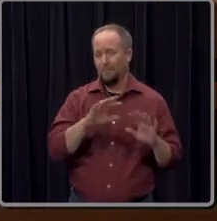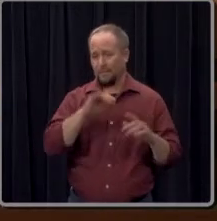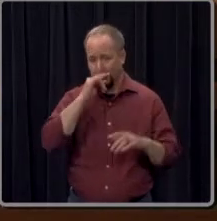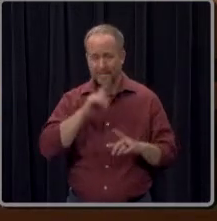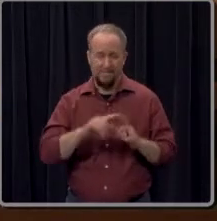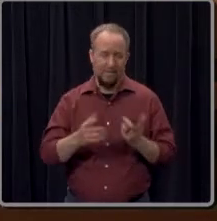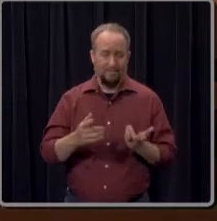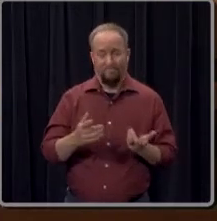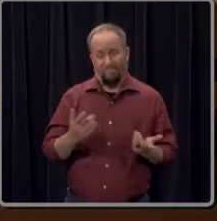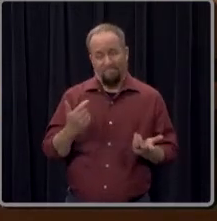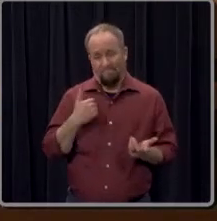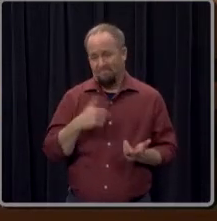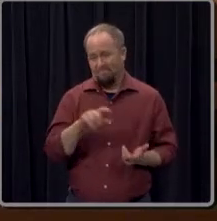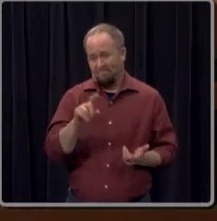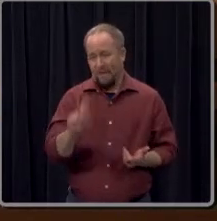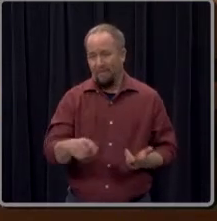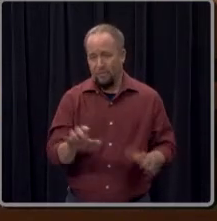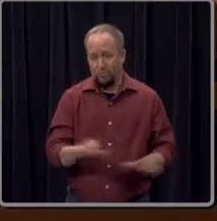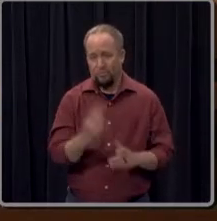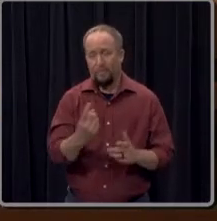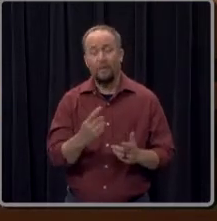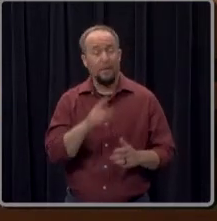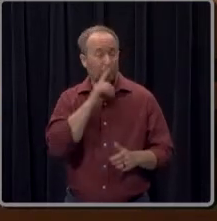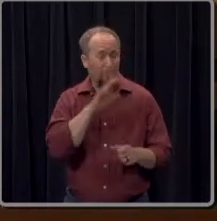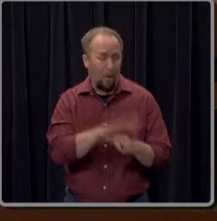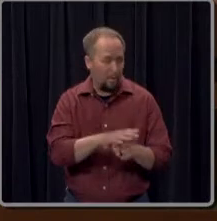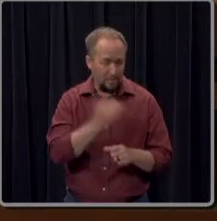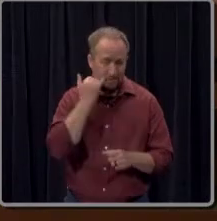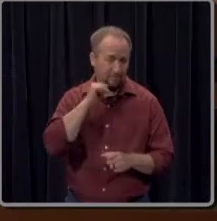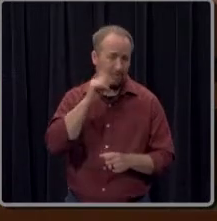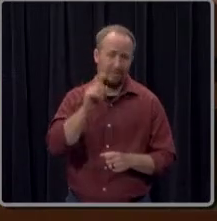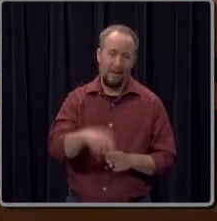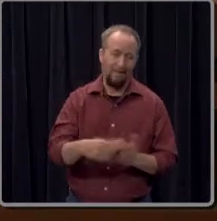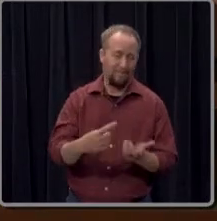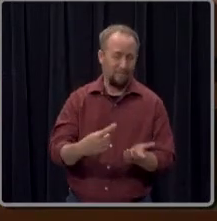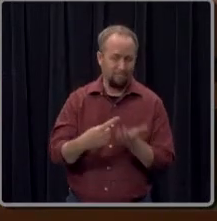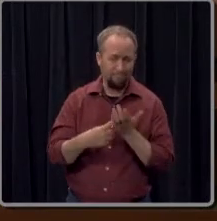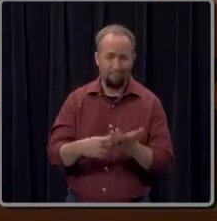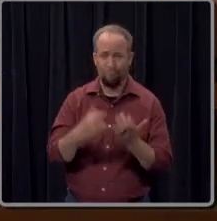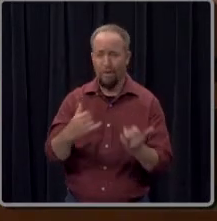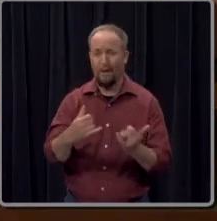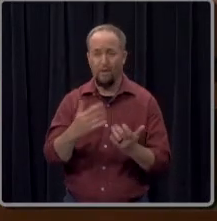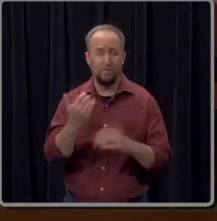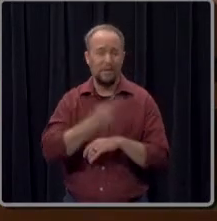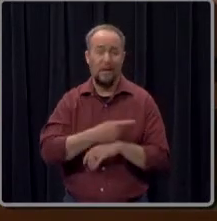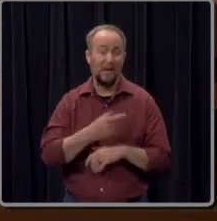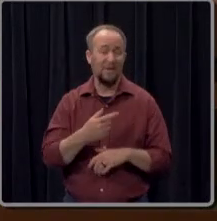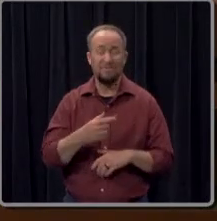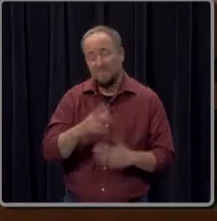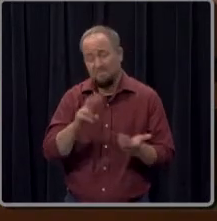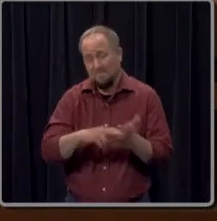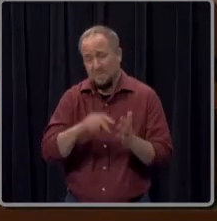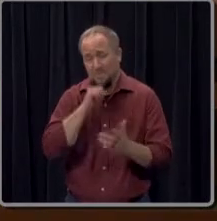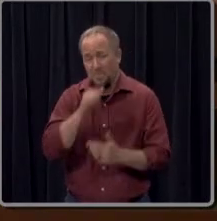do something. I promise you that if we didn't have to be having this conversation right now today, we would not be having this conversation right